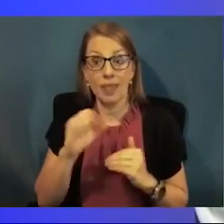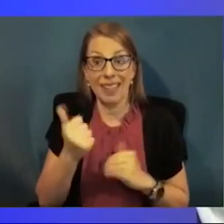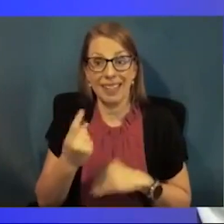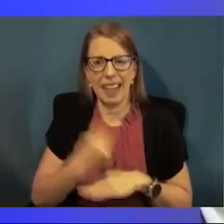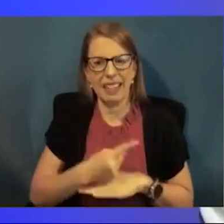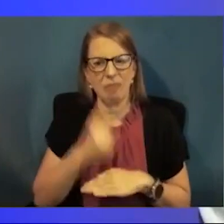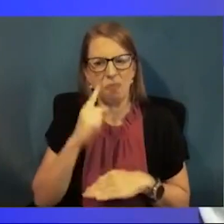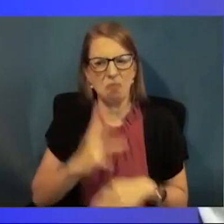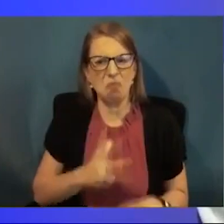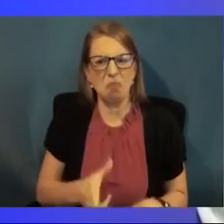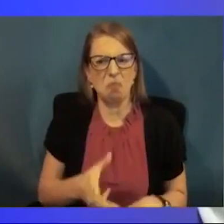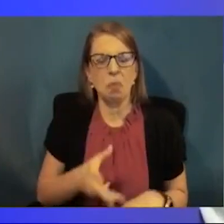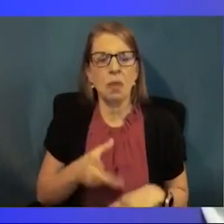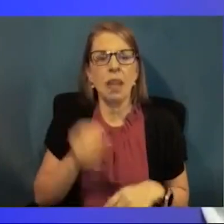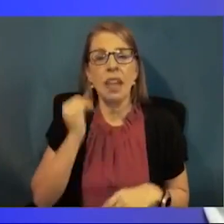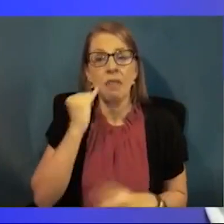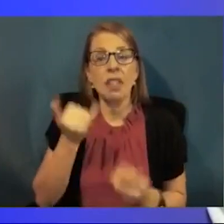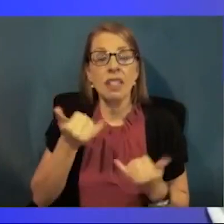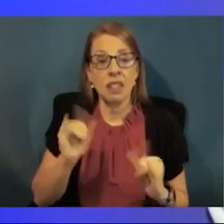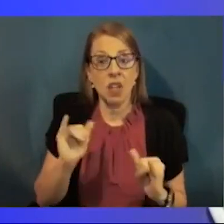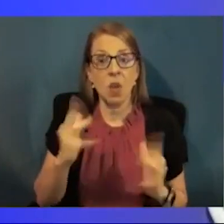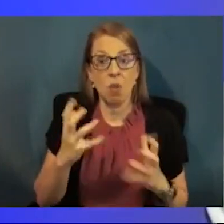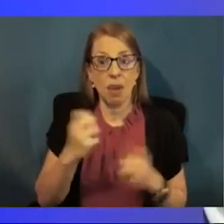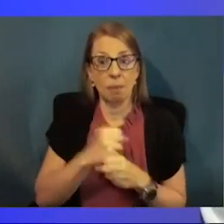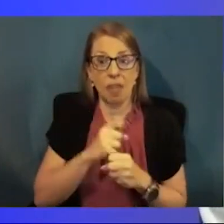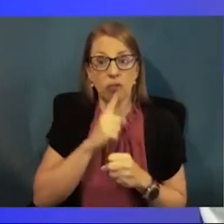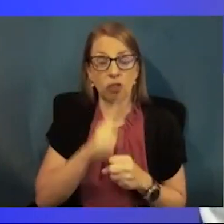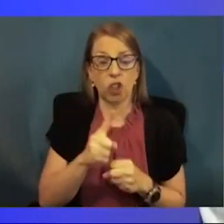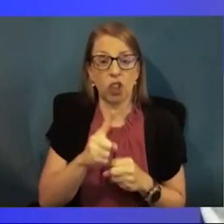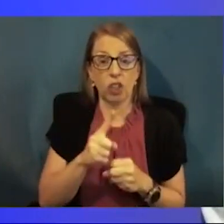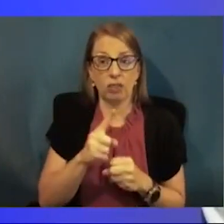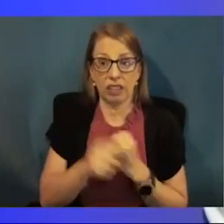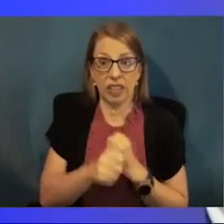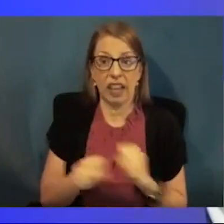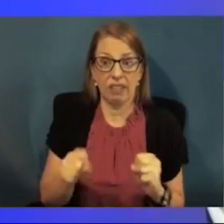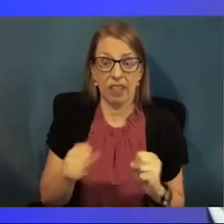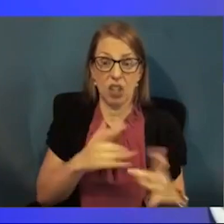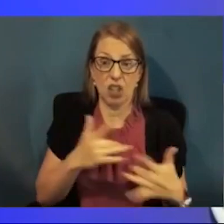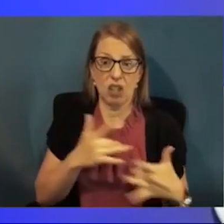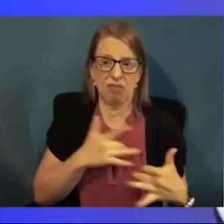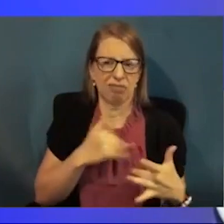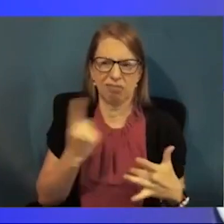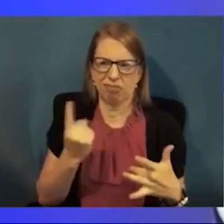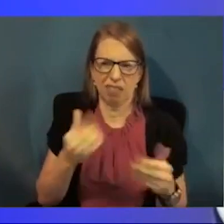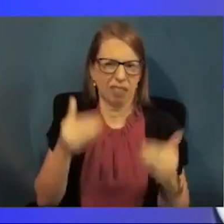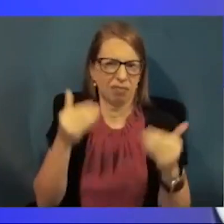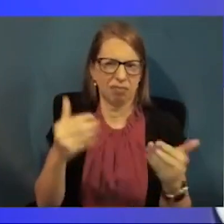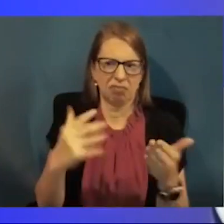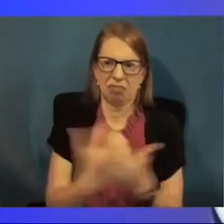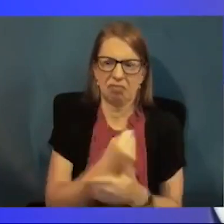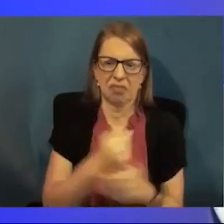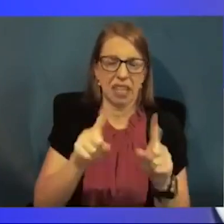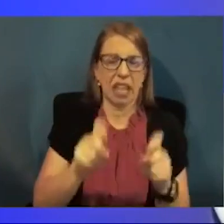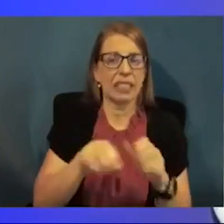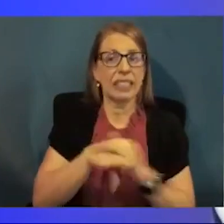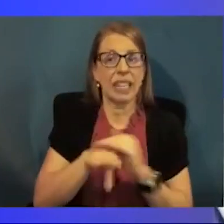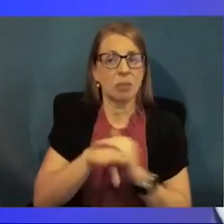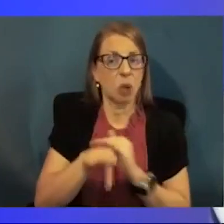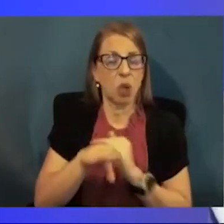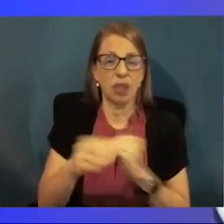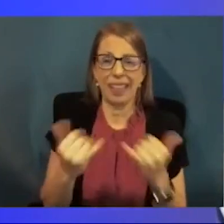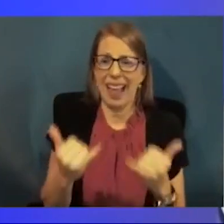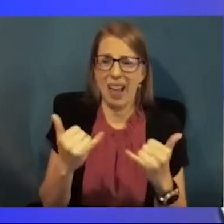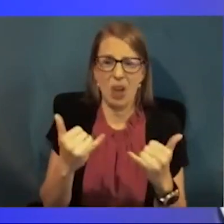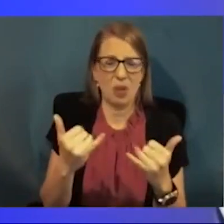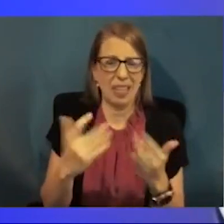you still want to be sure and you're concerned, you can always go get testing. Testing is accessible now, whether it's, you can even try the